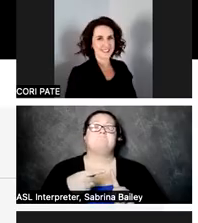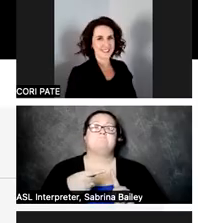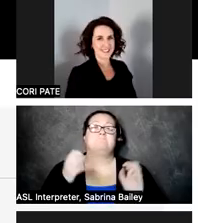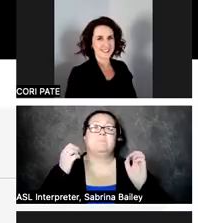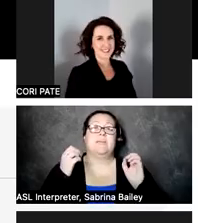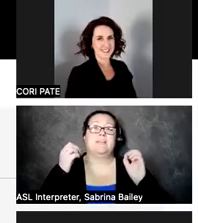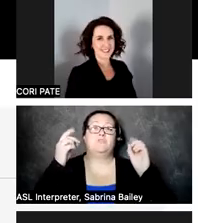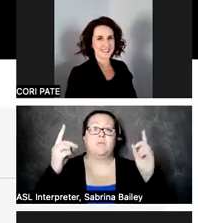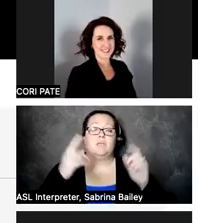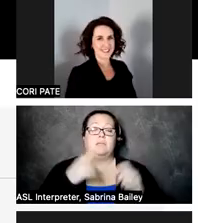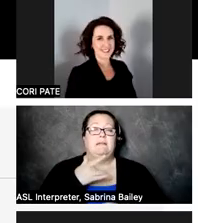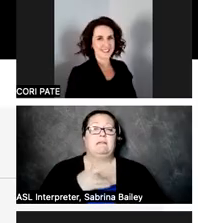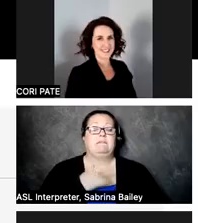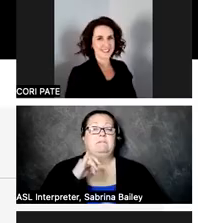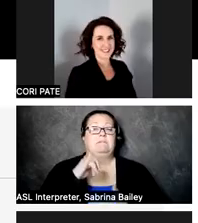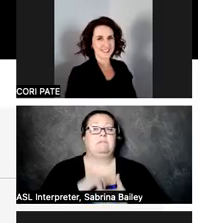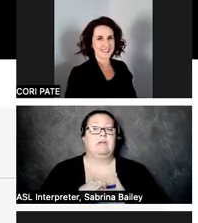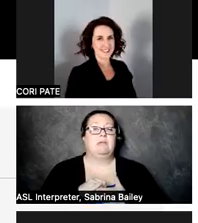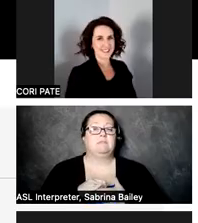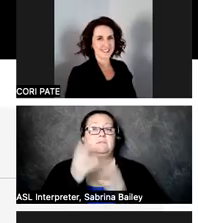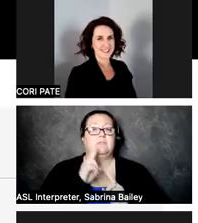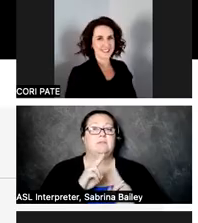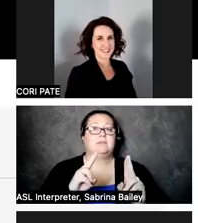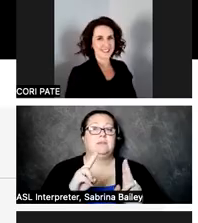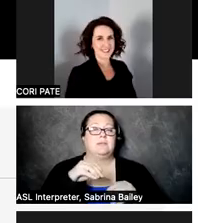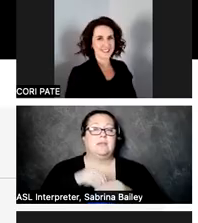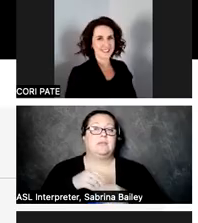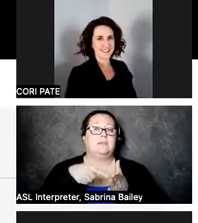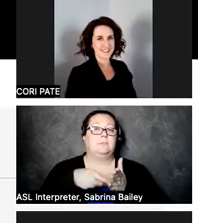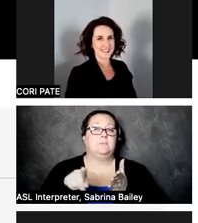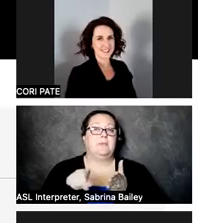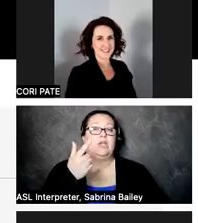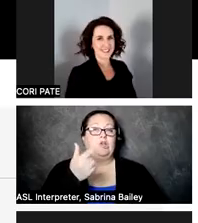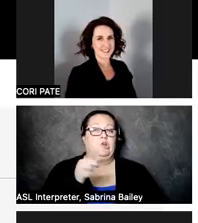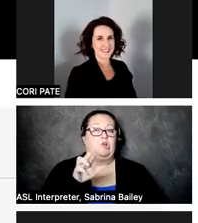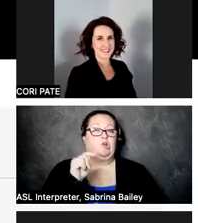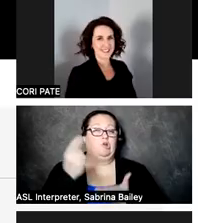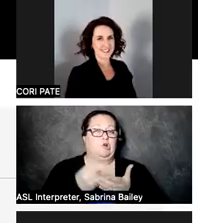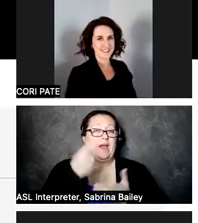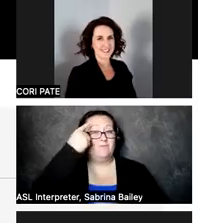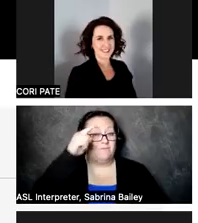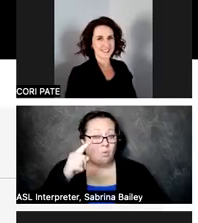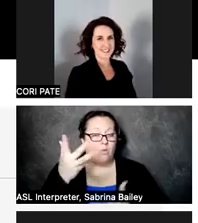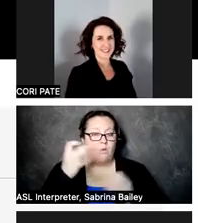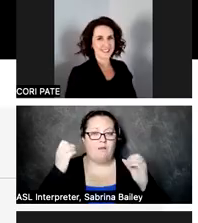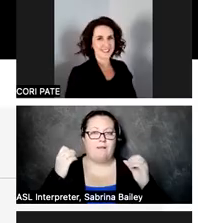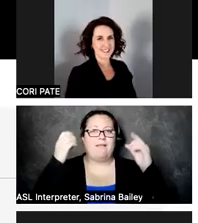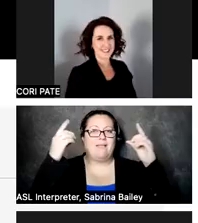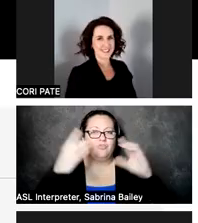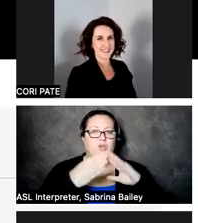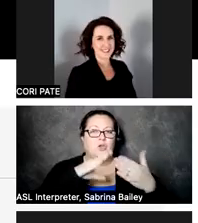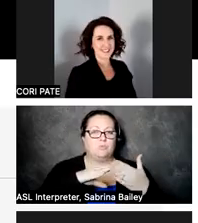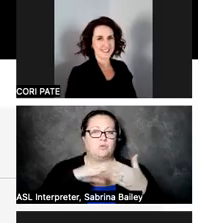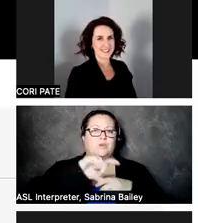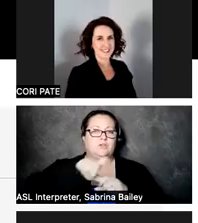educating, I feel like that's what the Dignity and Pay Grant is for. That is mainly educating the communities around